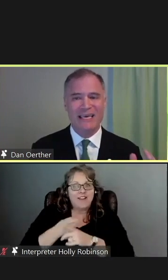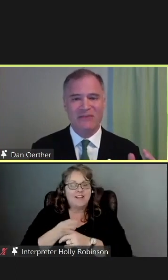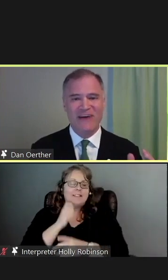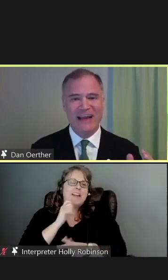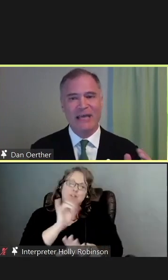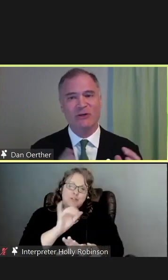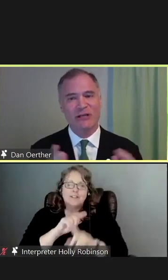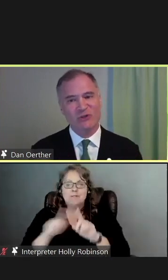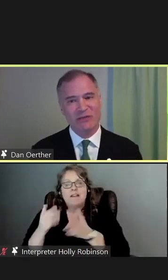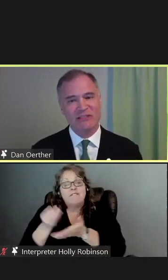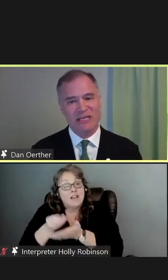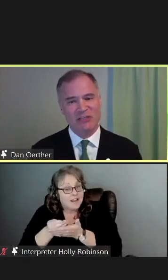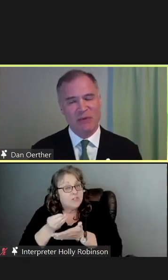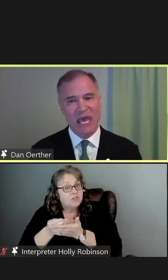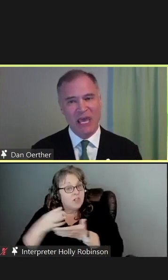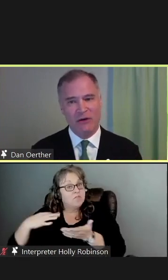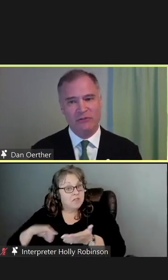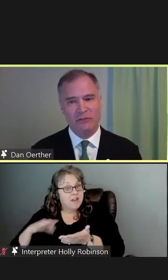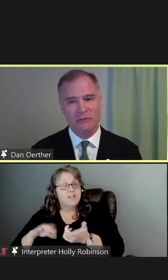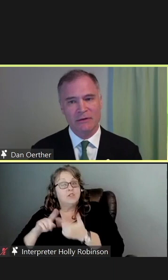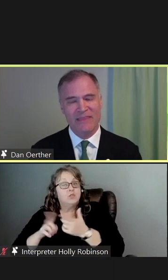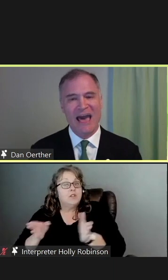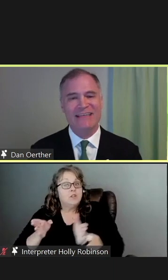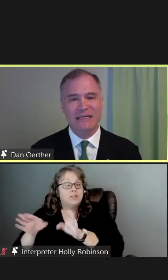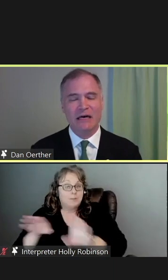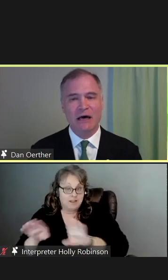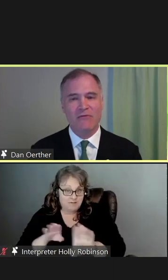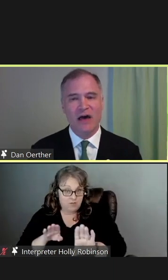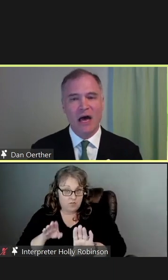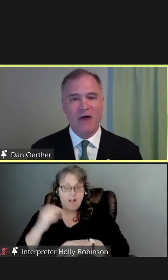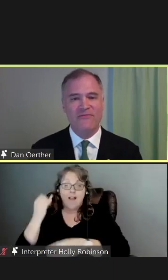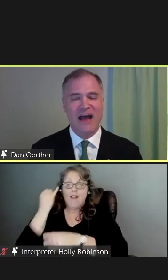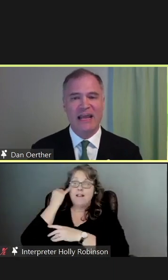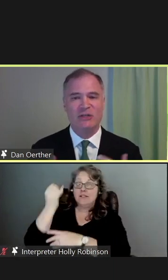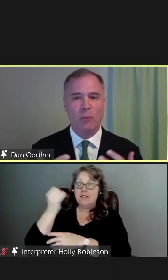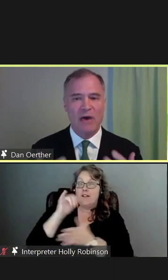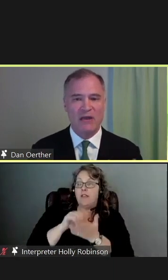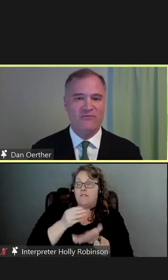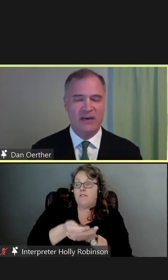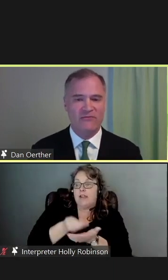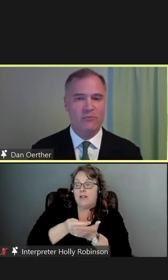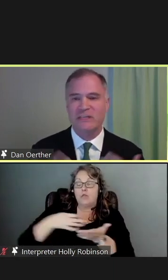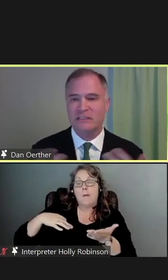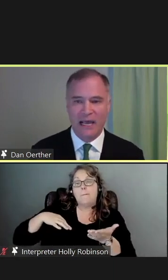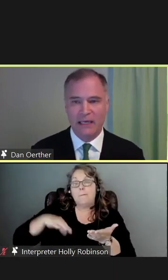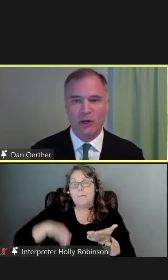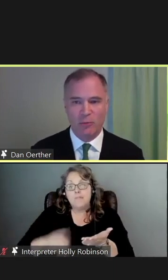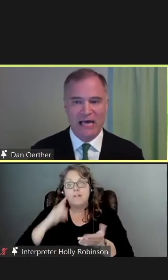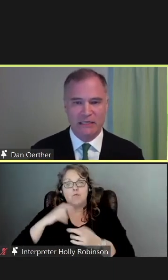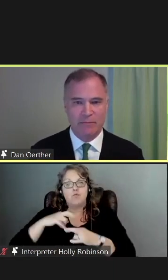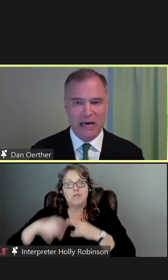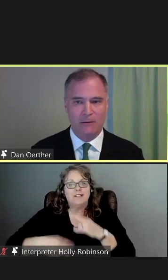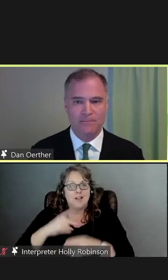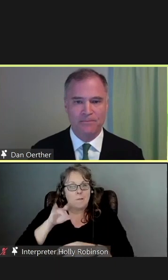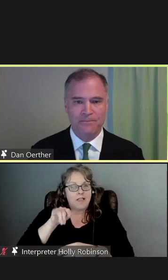is a financial instrument to nudge behaviors. The idea of a financial benefit from recycling your